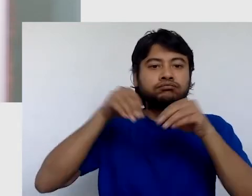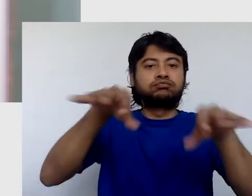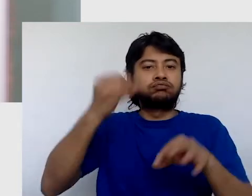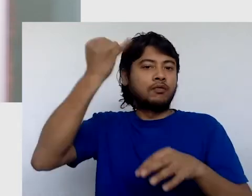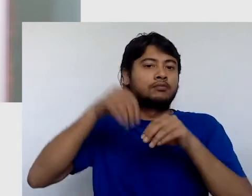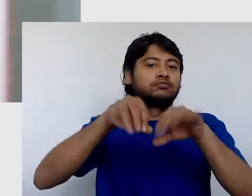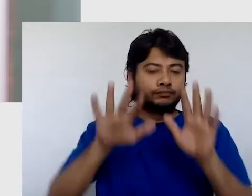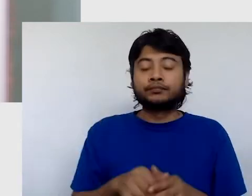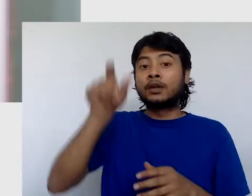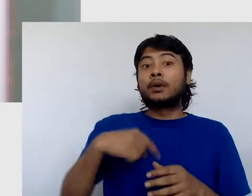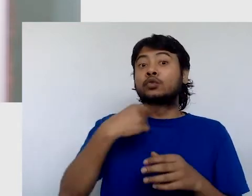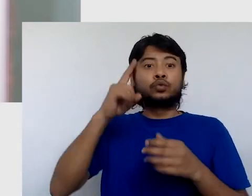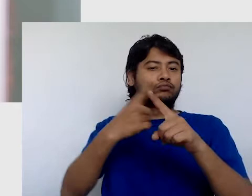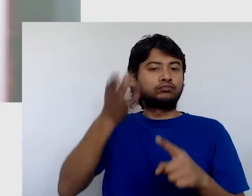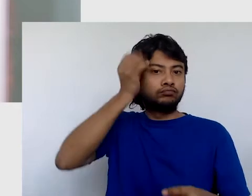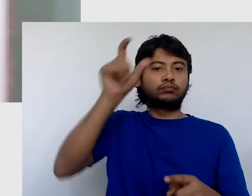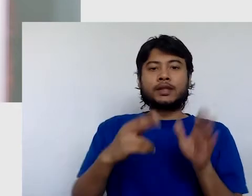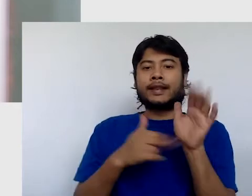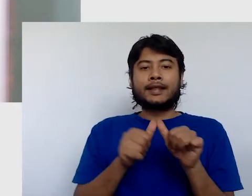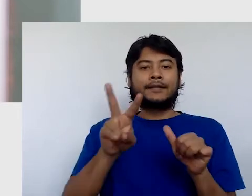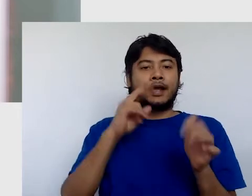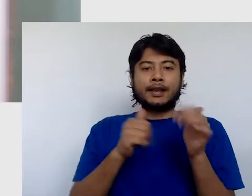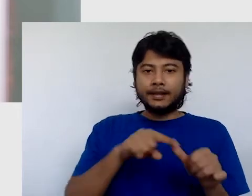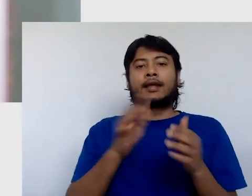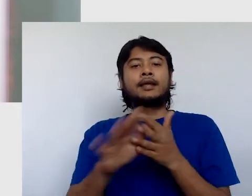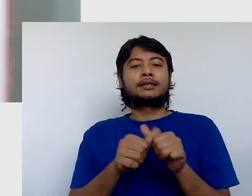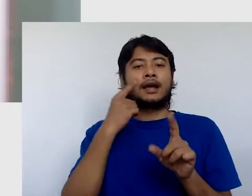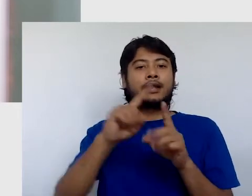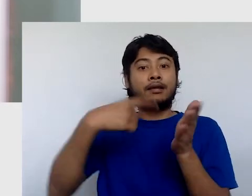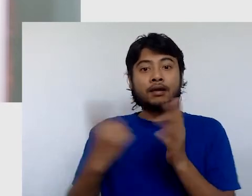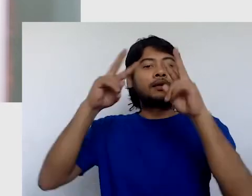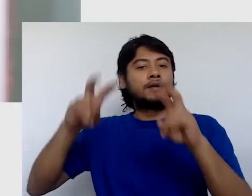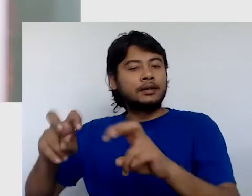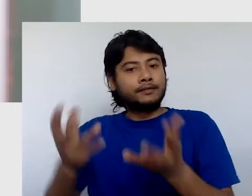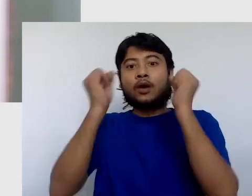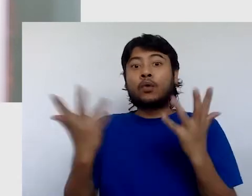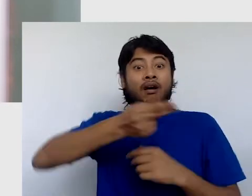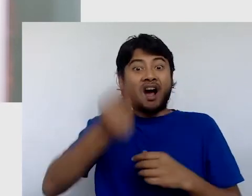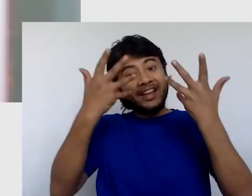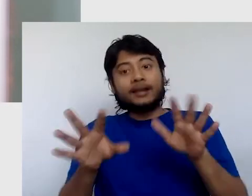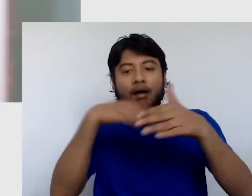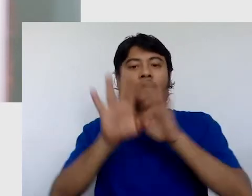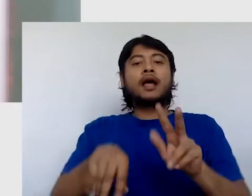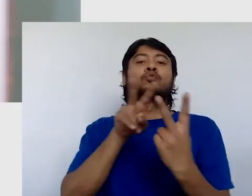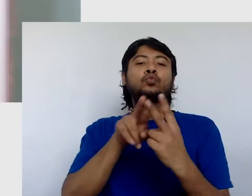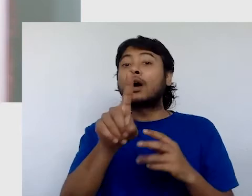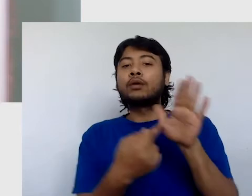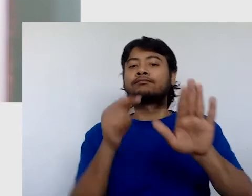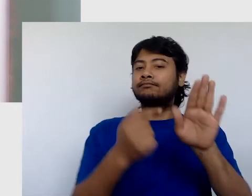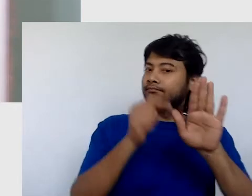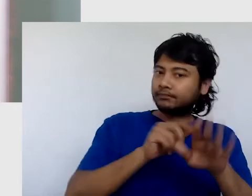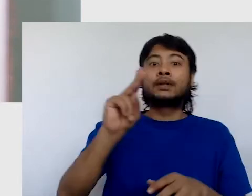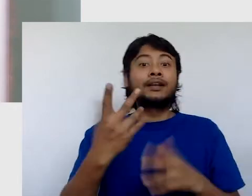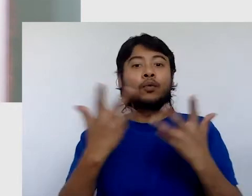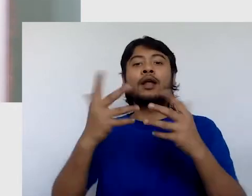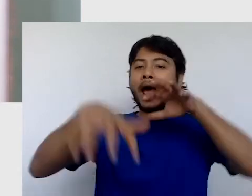The incorporation of animal imagery within objects, drawn from Indian and Persian sources, reflected both royalty